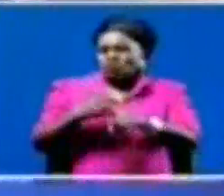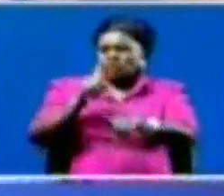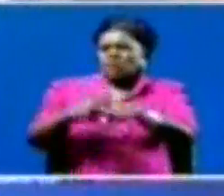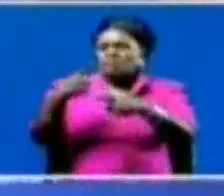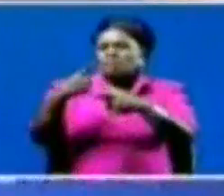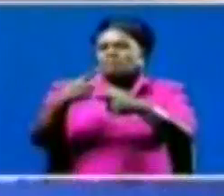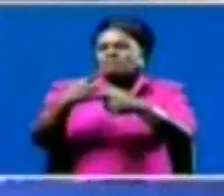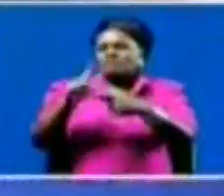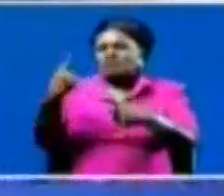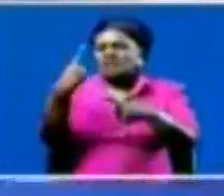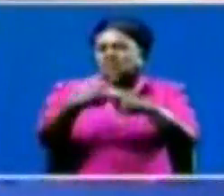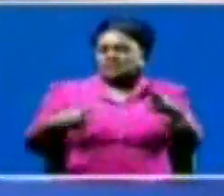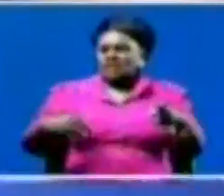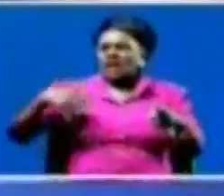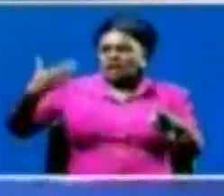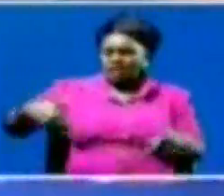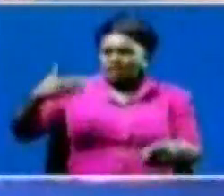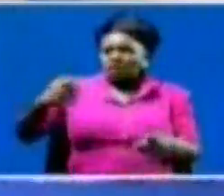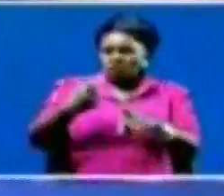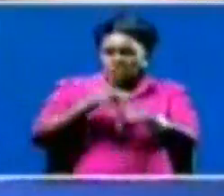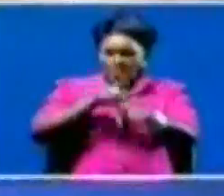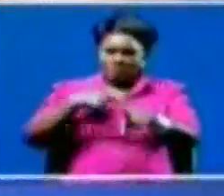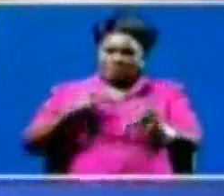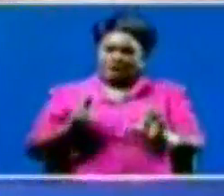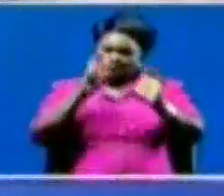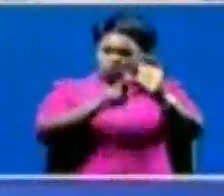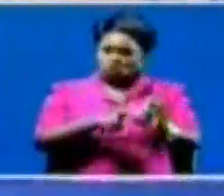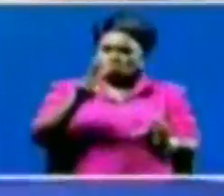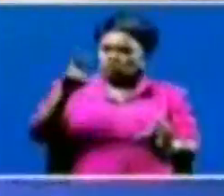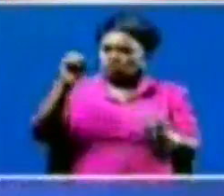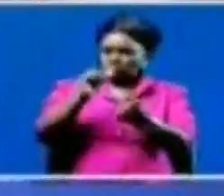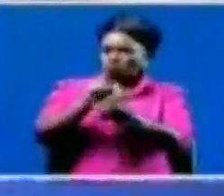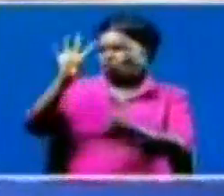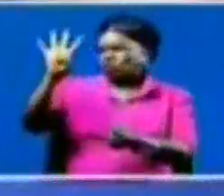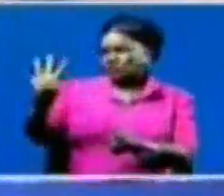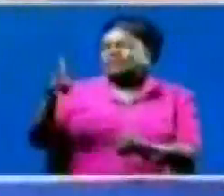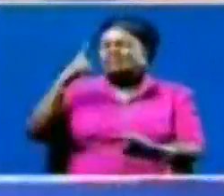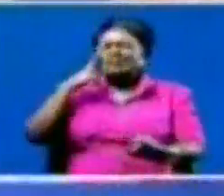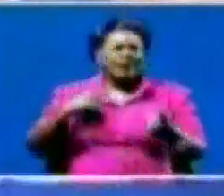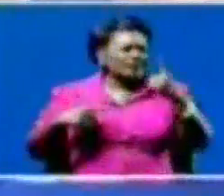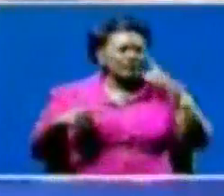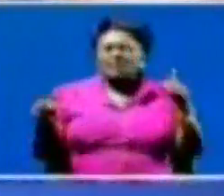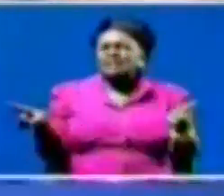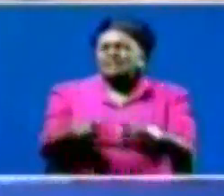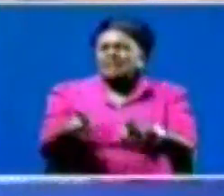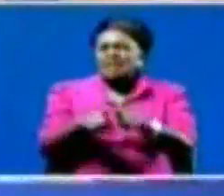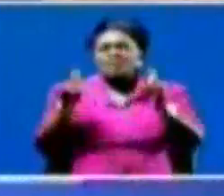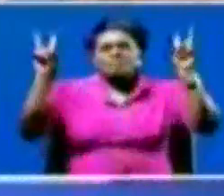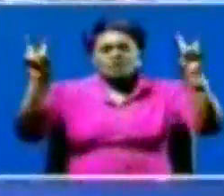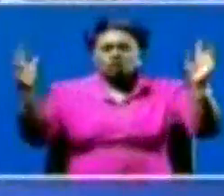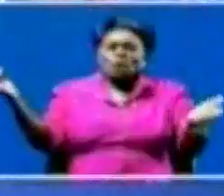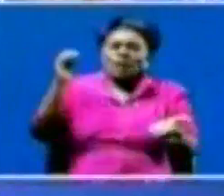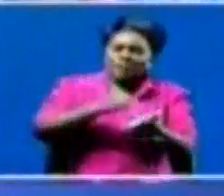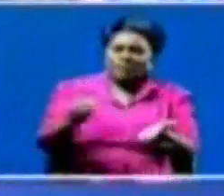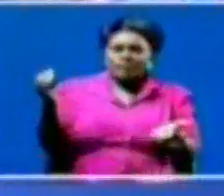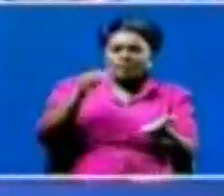are issues that have been perpetual. Ever since I joined this school in 2014, we've been crying over the same issues over and over again.